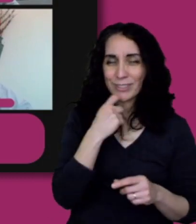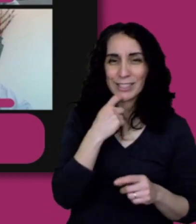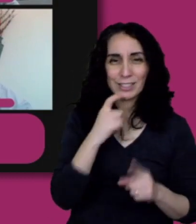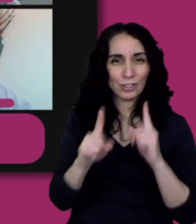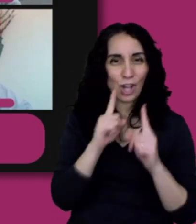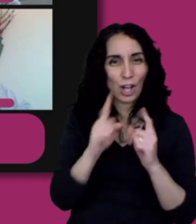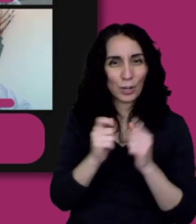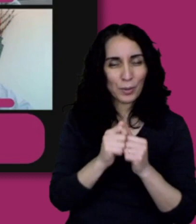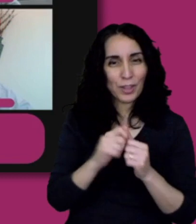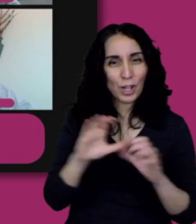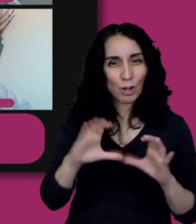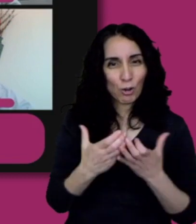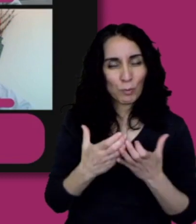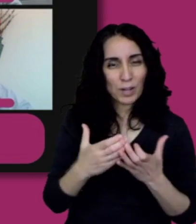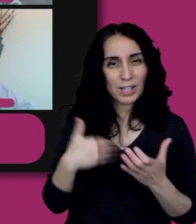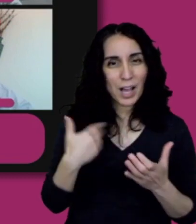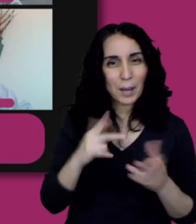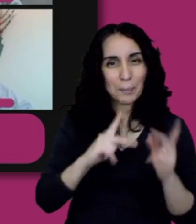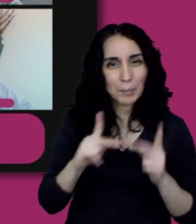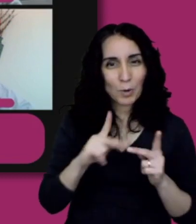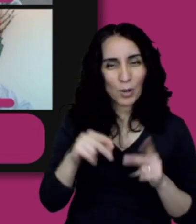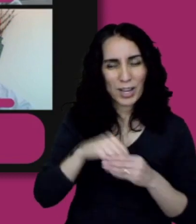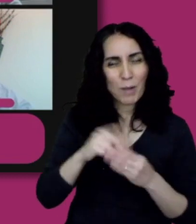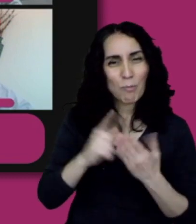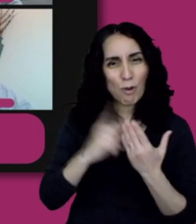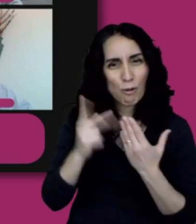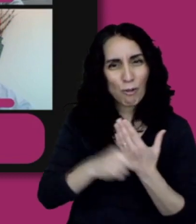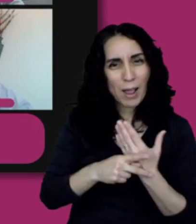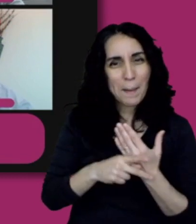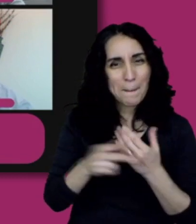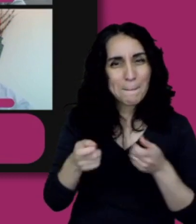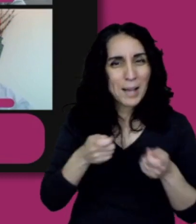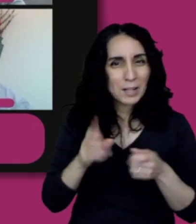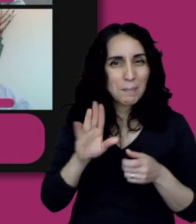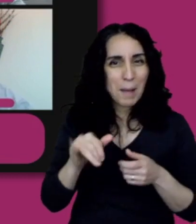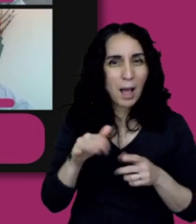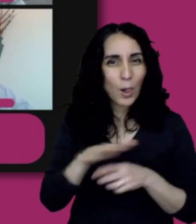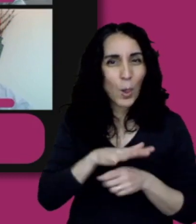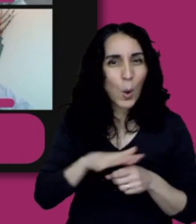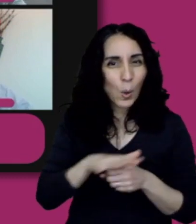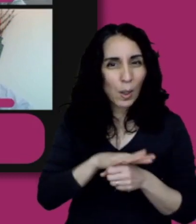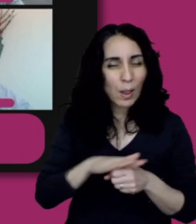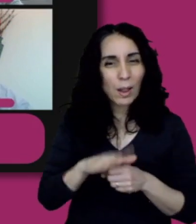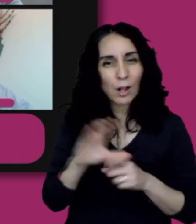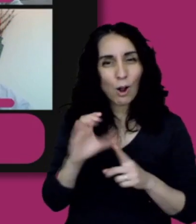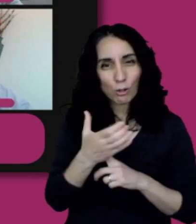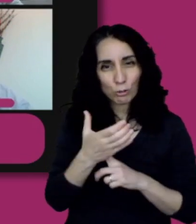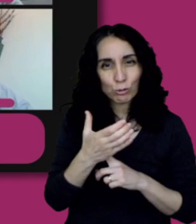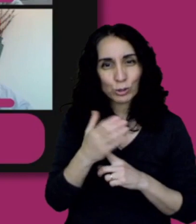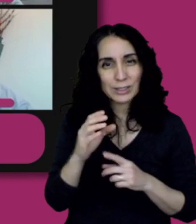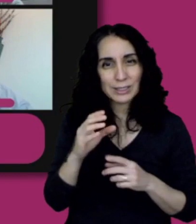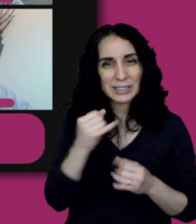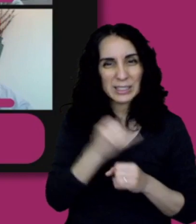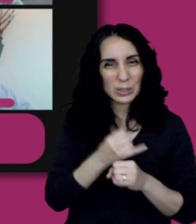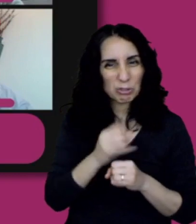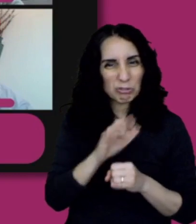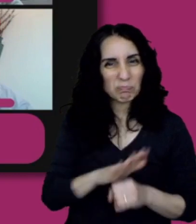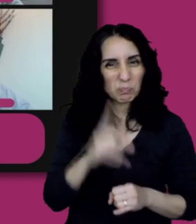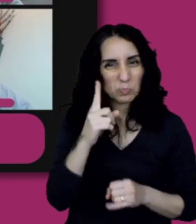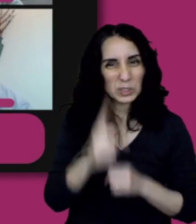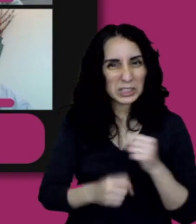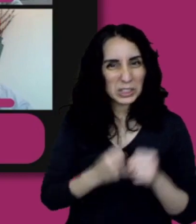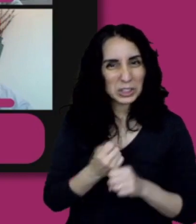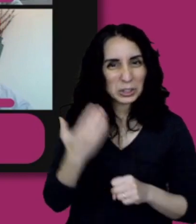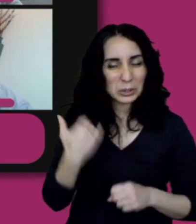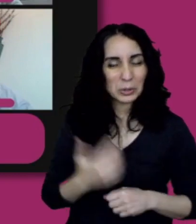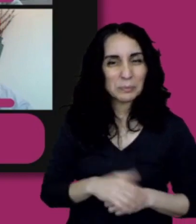in a program that's managed by a local cultural institution about a year ago. And one of the questions